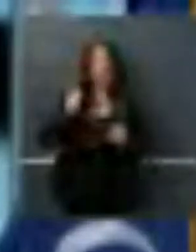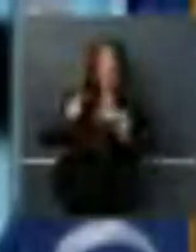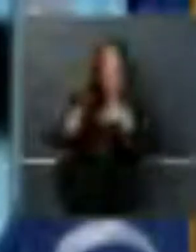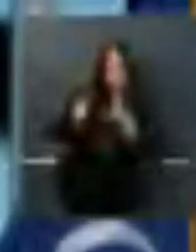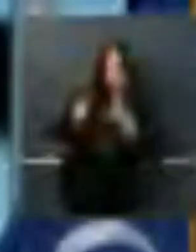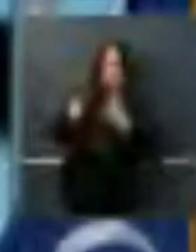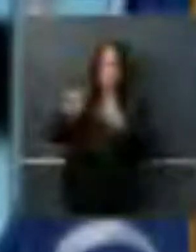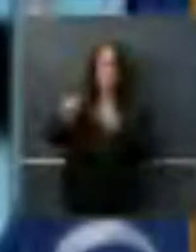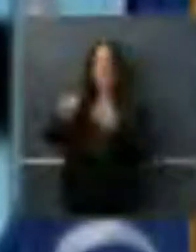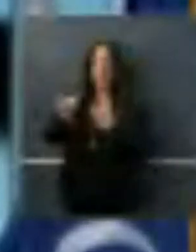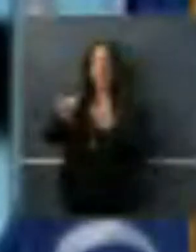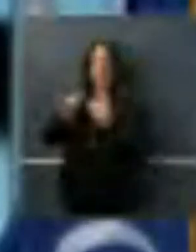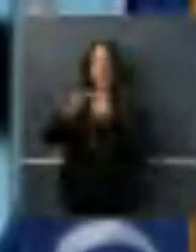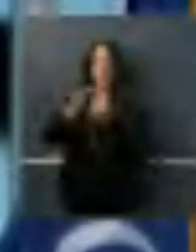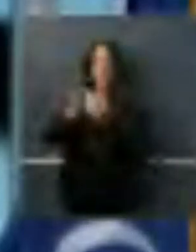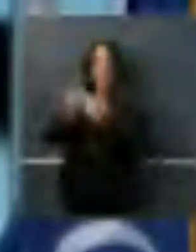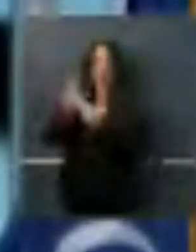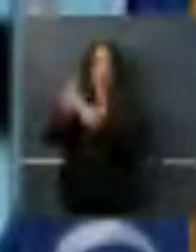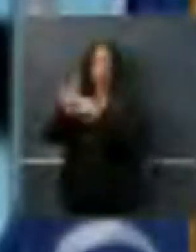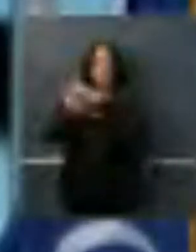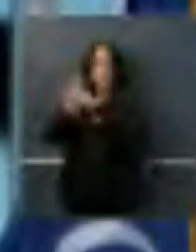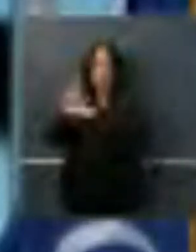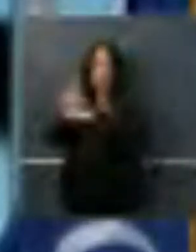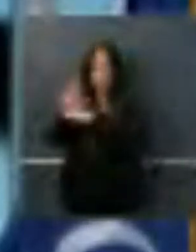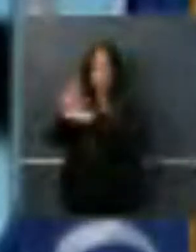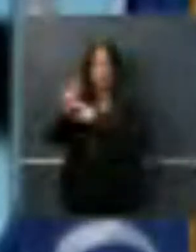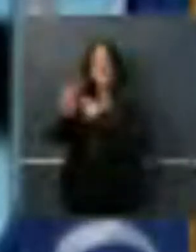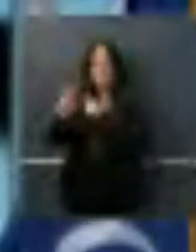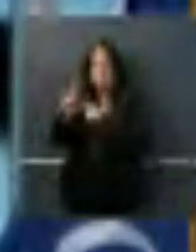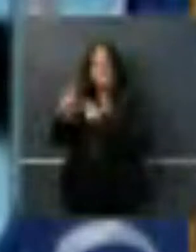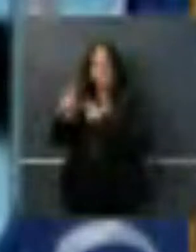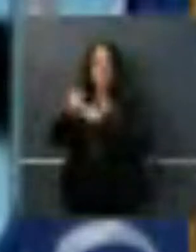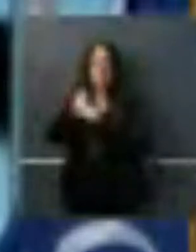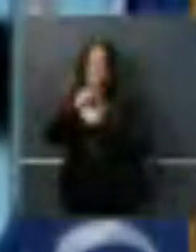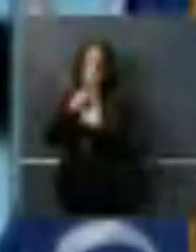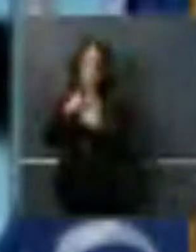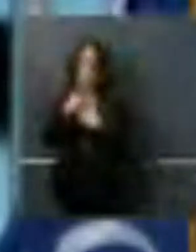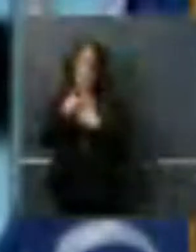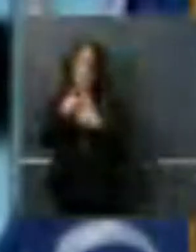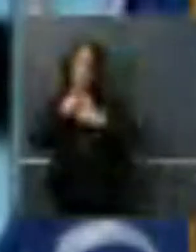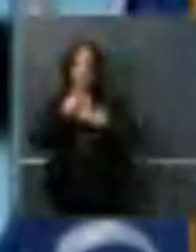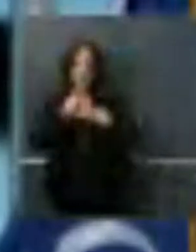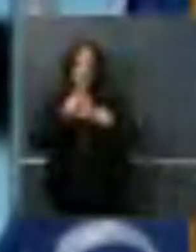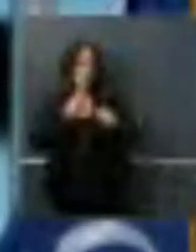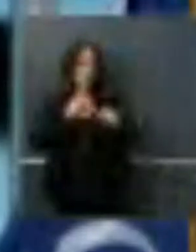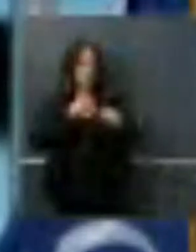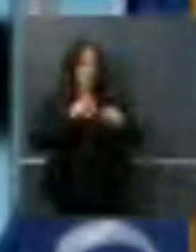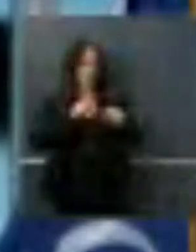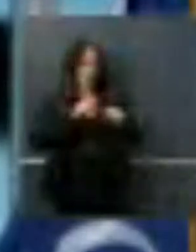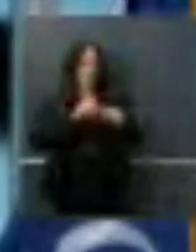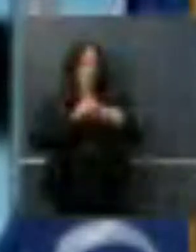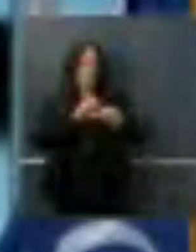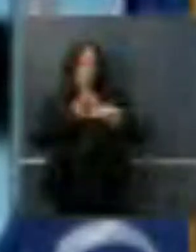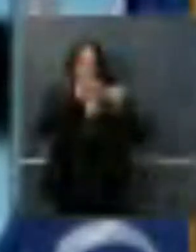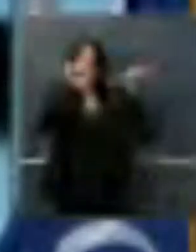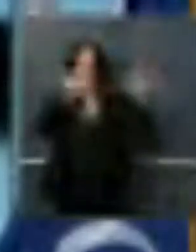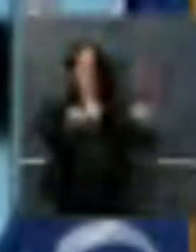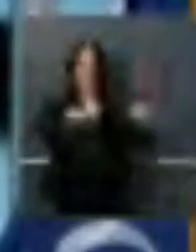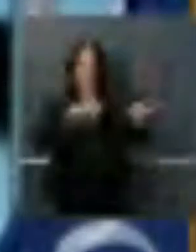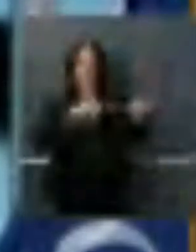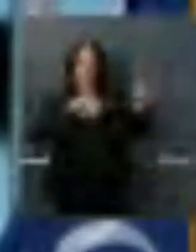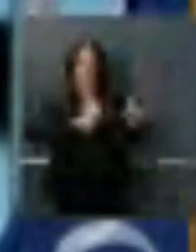we socialize them throughout our entire testing system. But the idea is a simple one. We